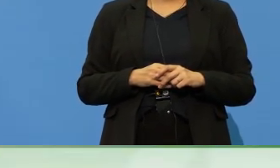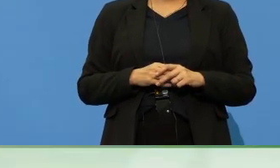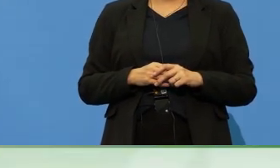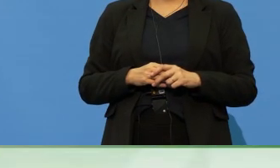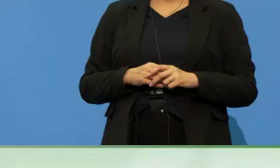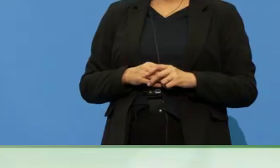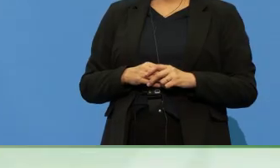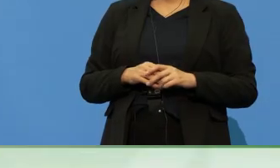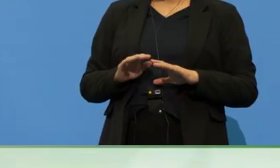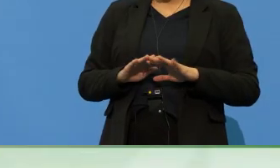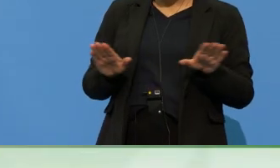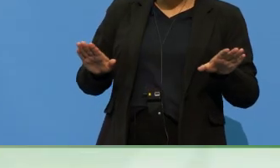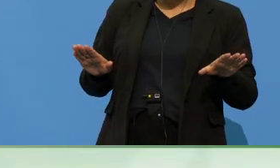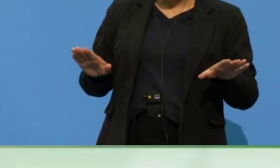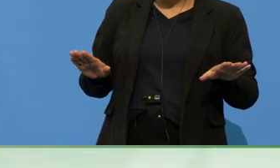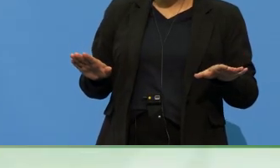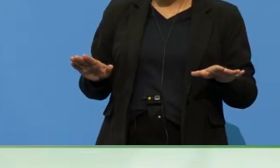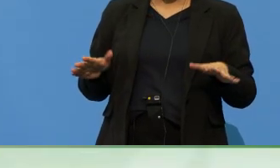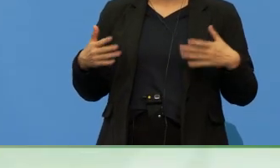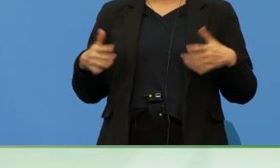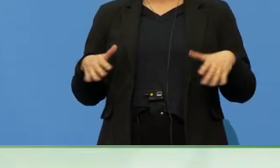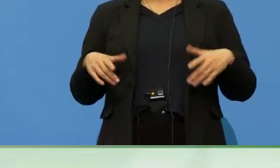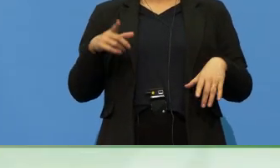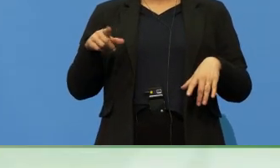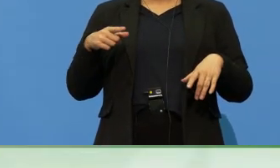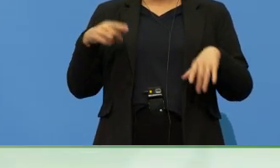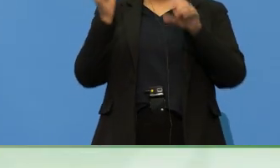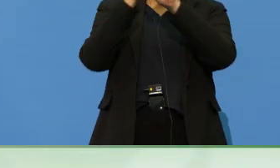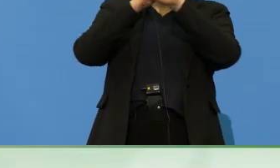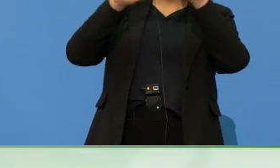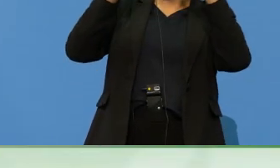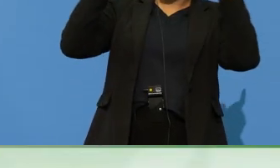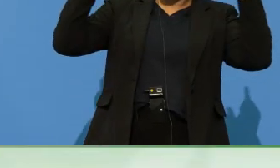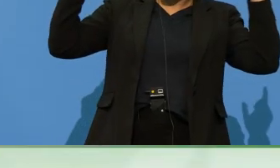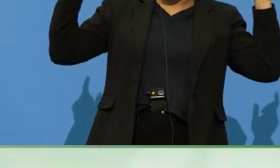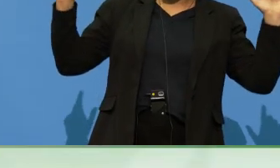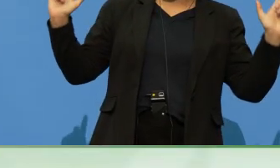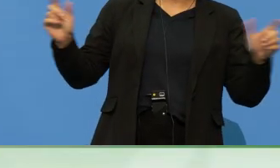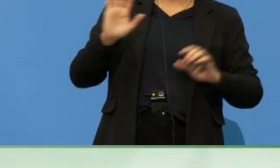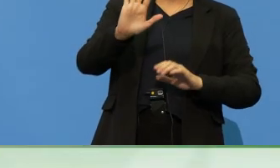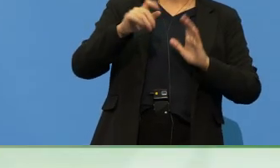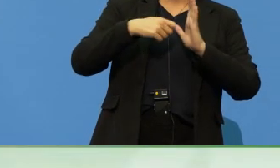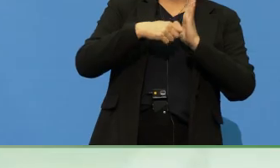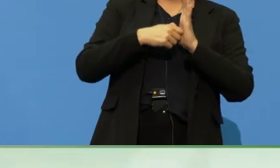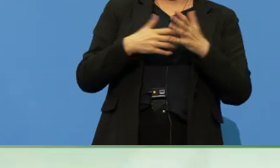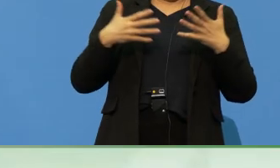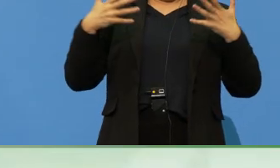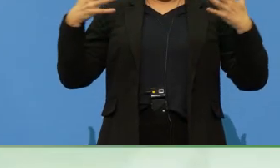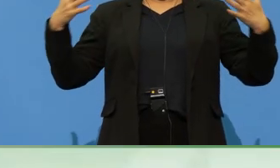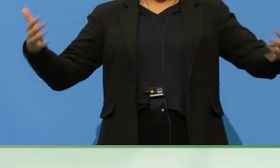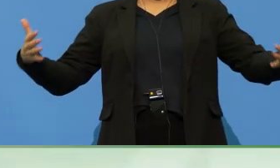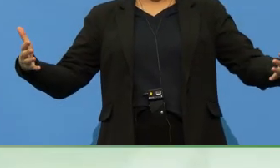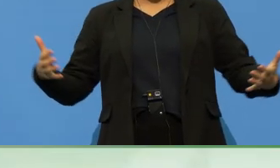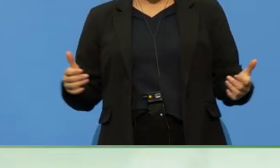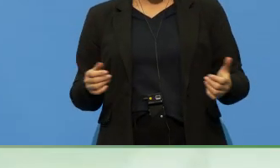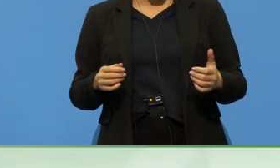That's it, you say. That's a really ambitious and important project, and I think, I hope